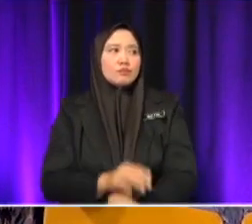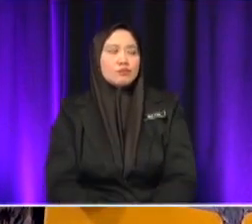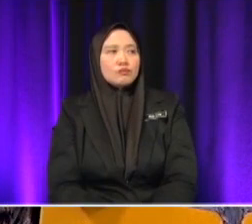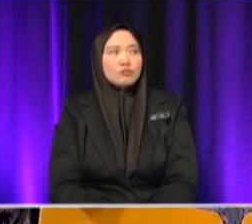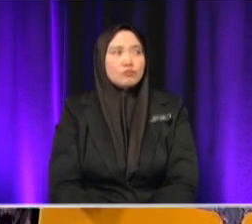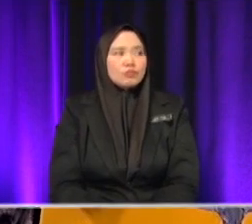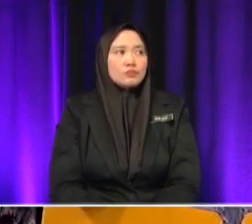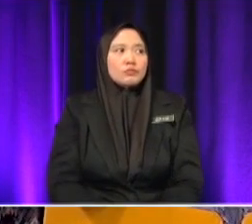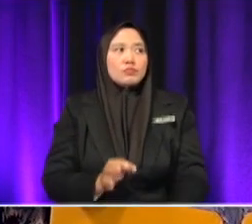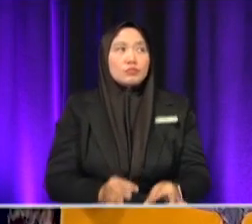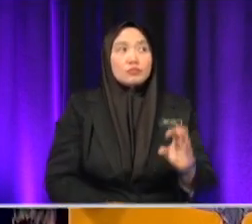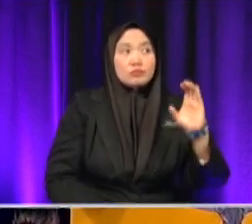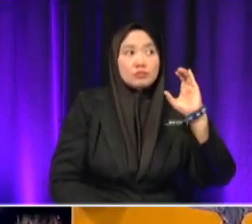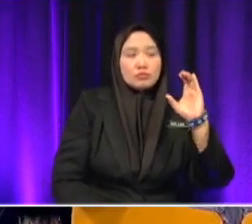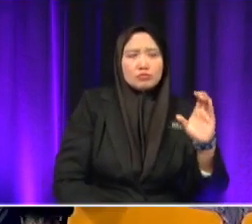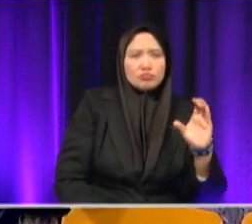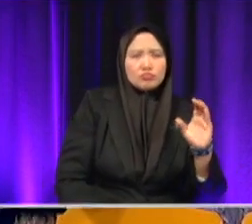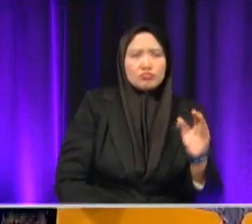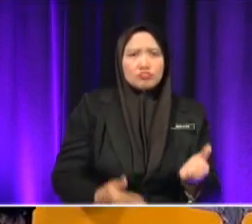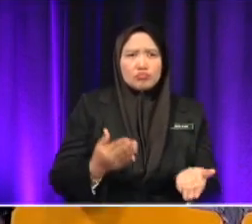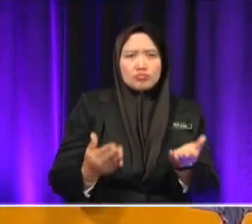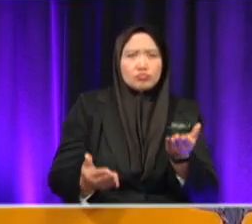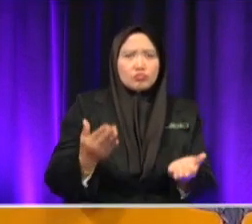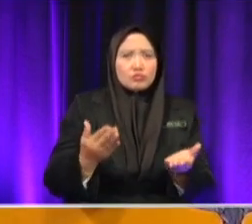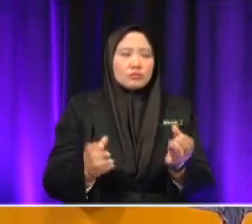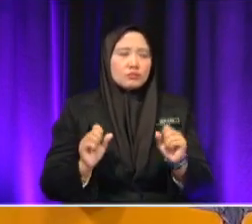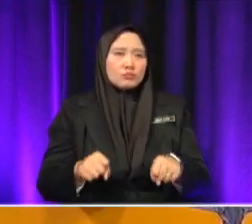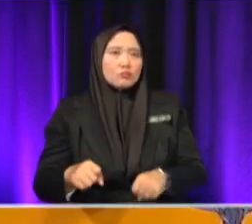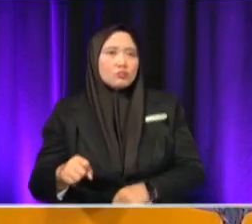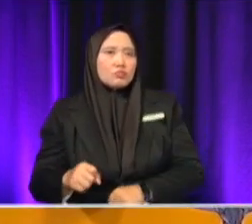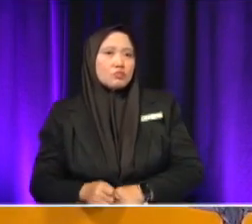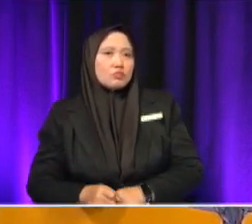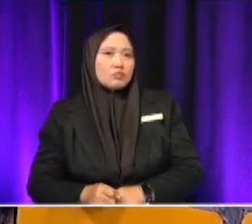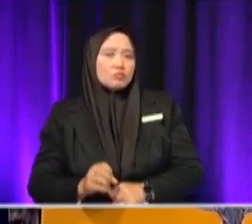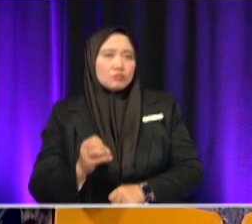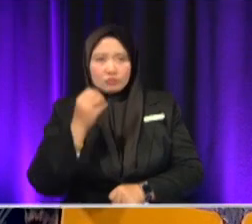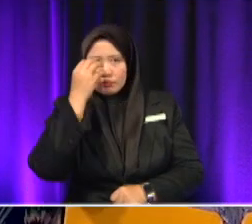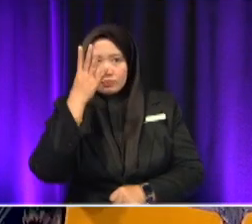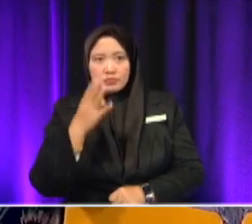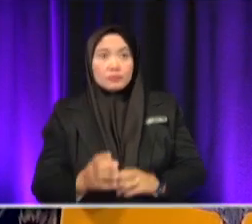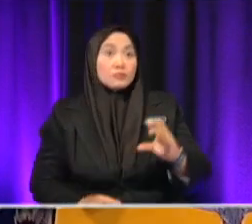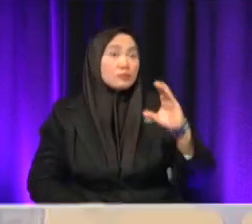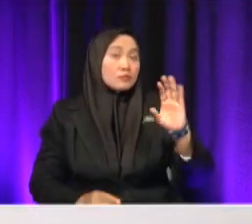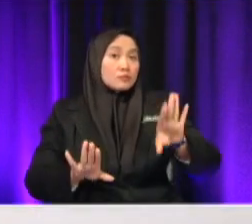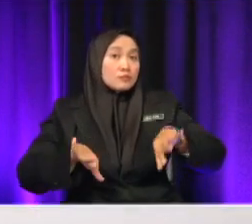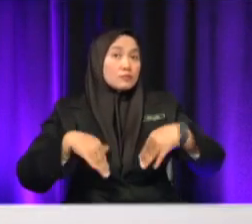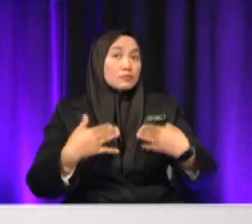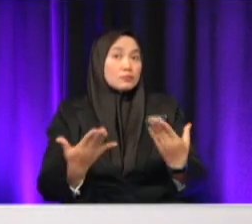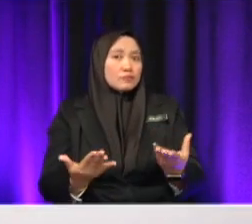false instead of true. So now, what about C? Anyone would like to give their response? Okay,